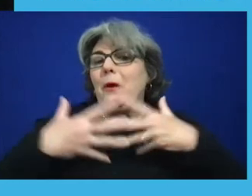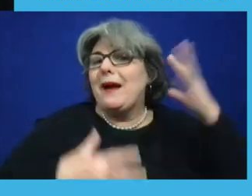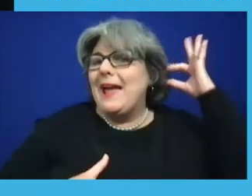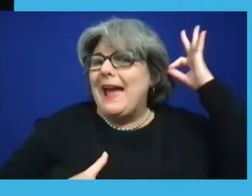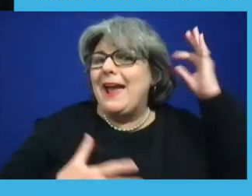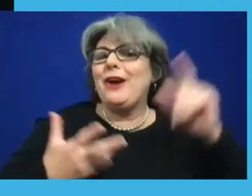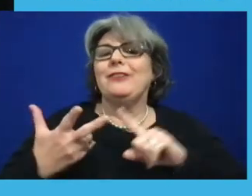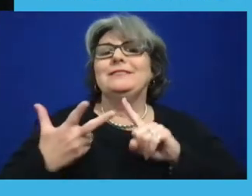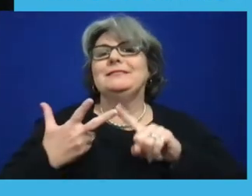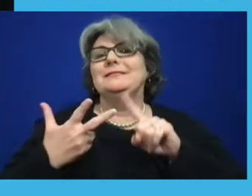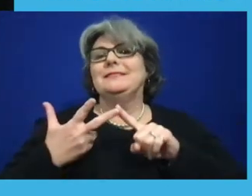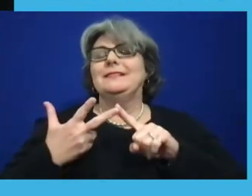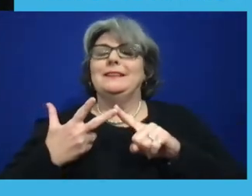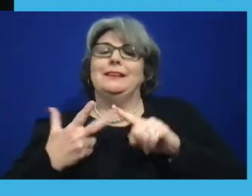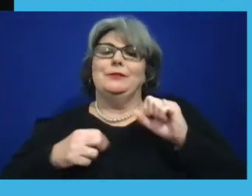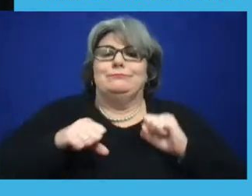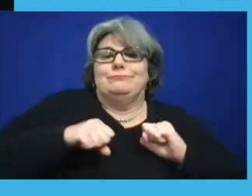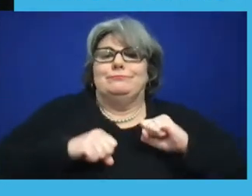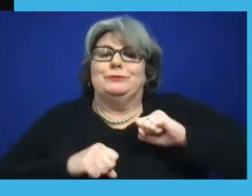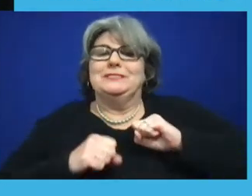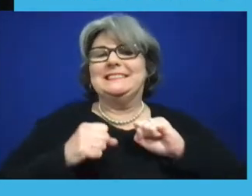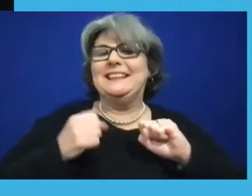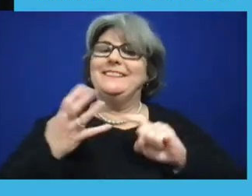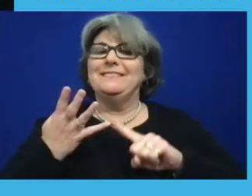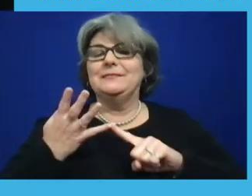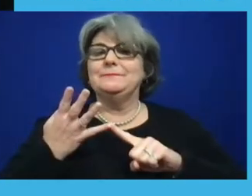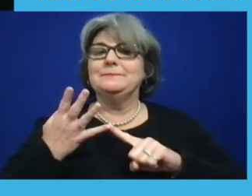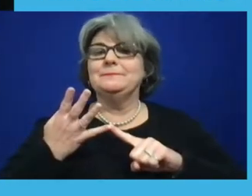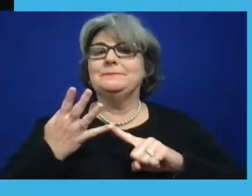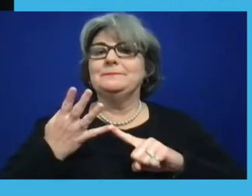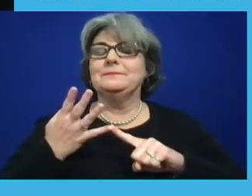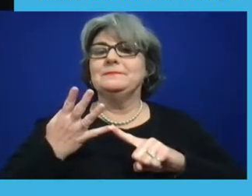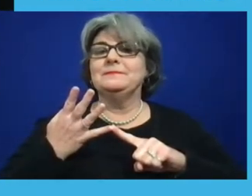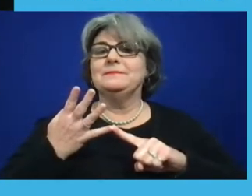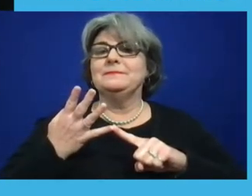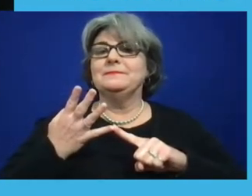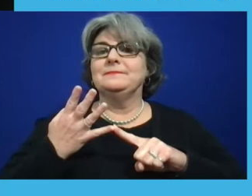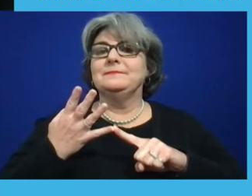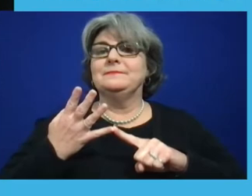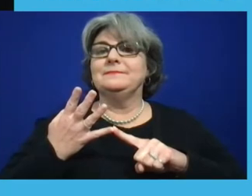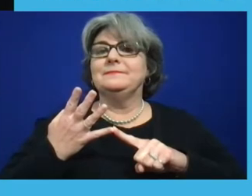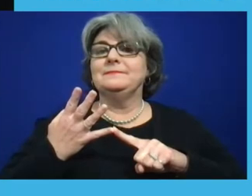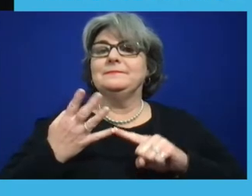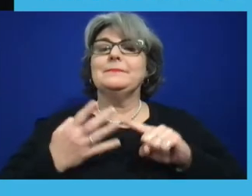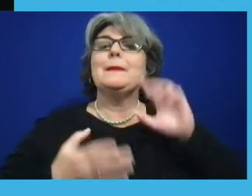I'm older and grayer, a little stiffer.